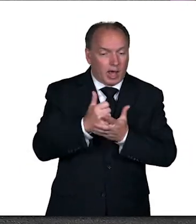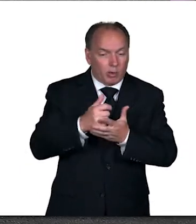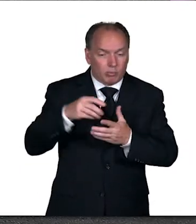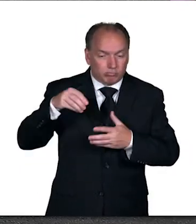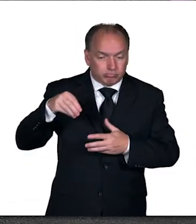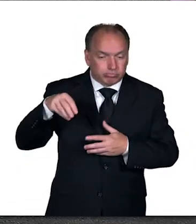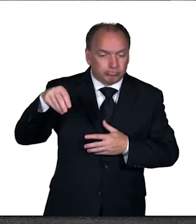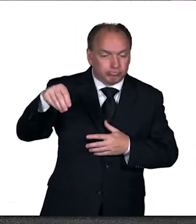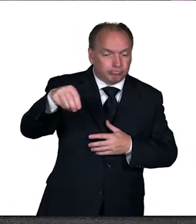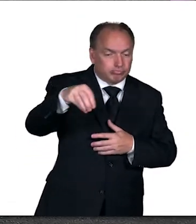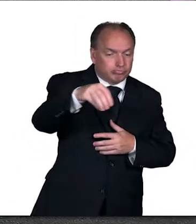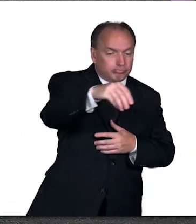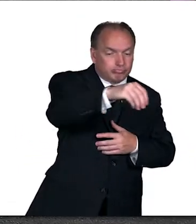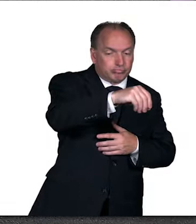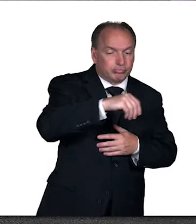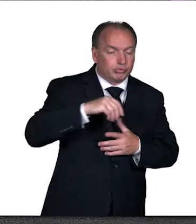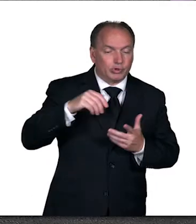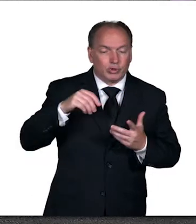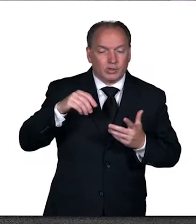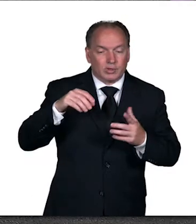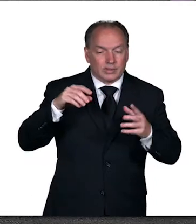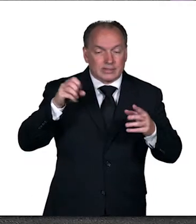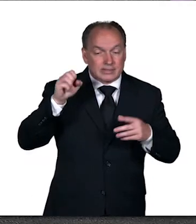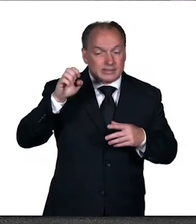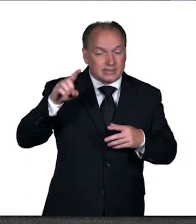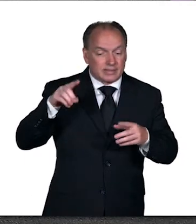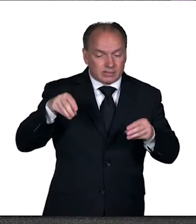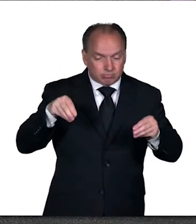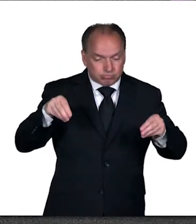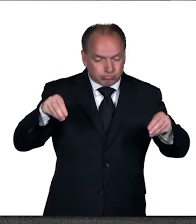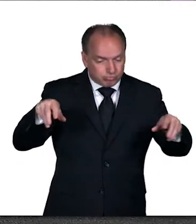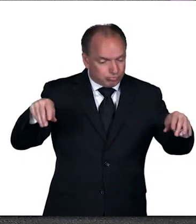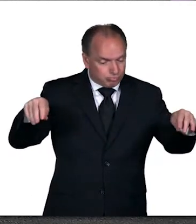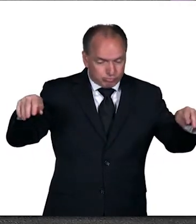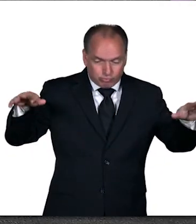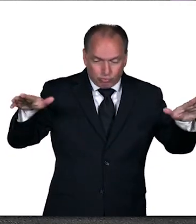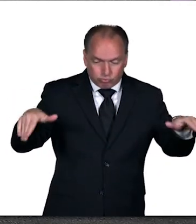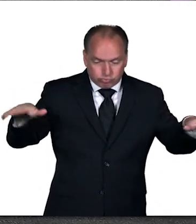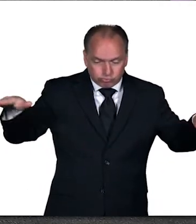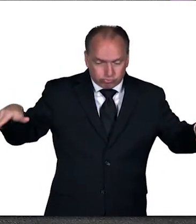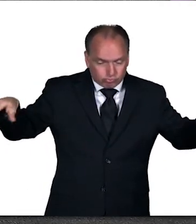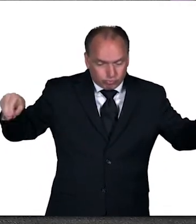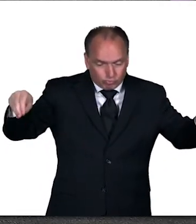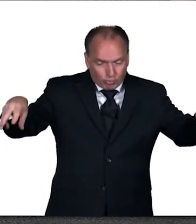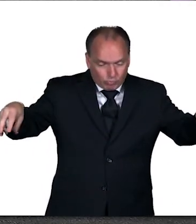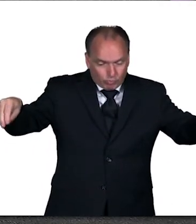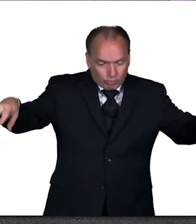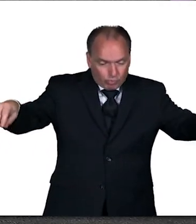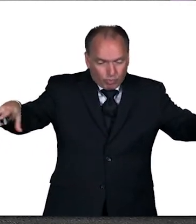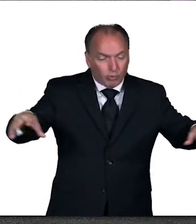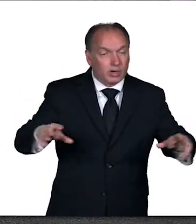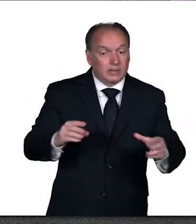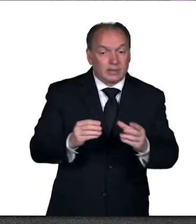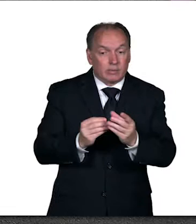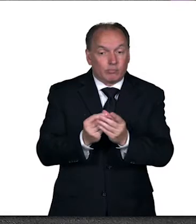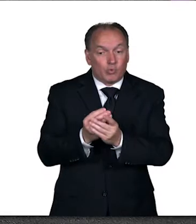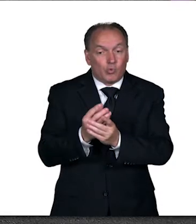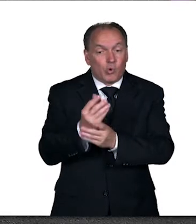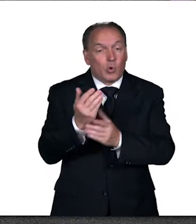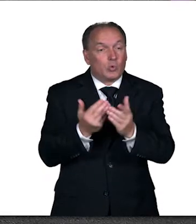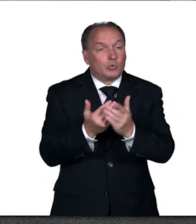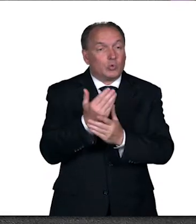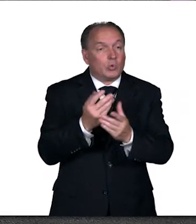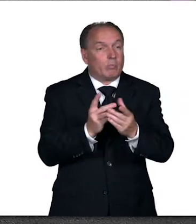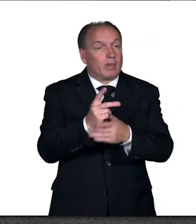to grow, or the birds take the seeds and they travel with the seeds so that the seeds can grow into